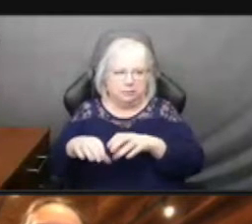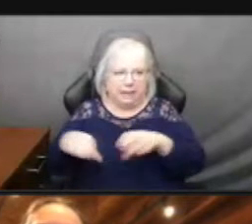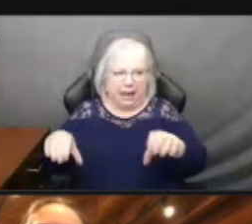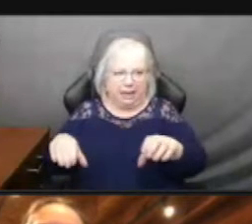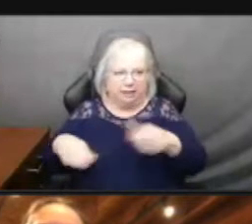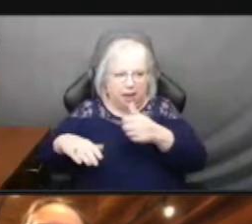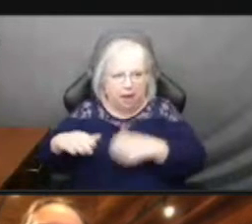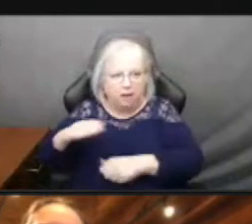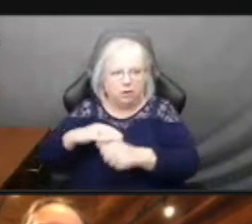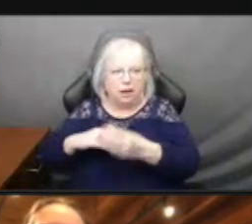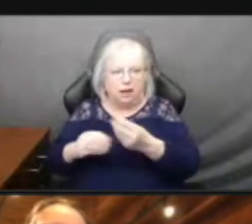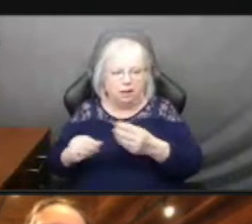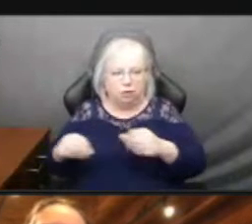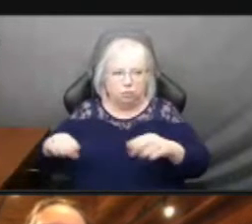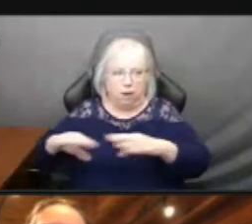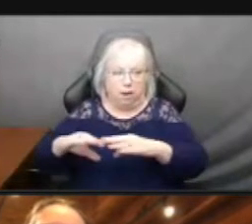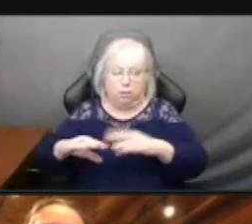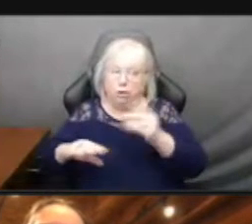have been removed?